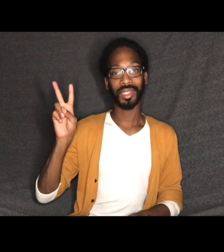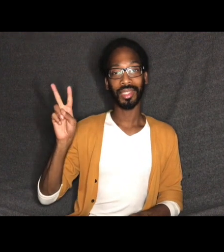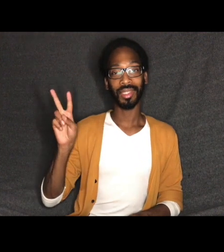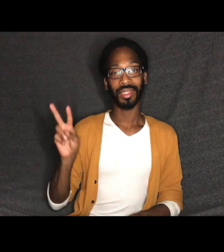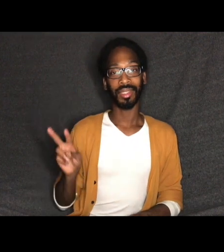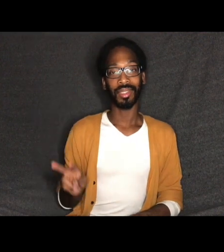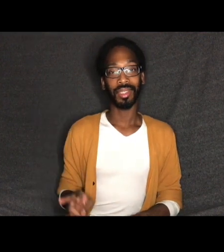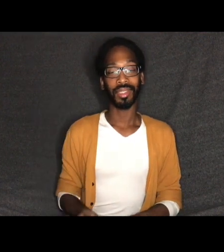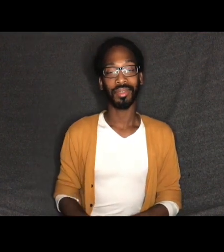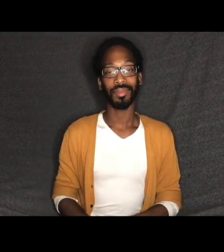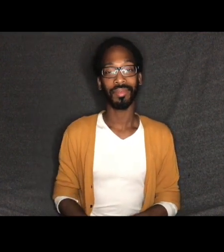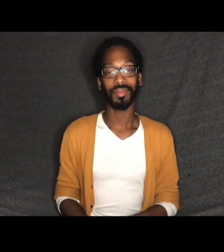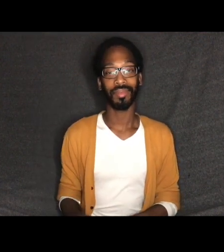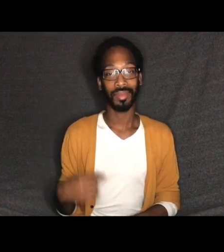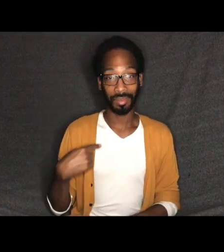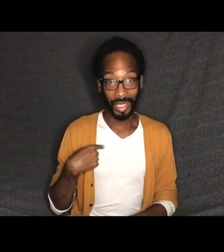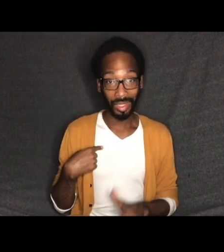cabinet underneath my TV.